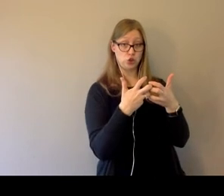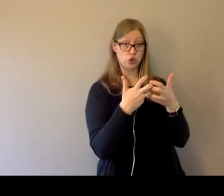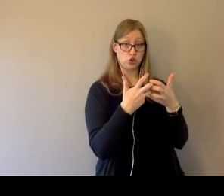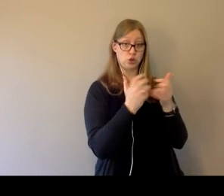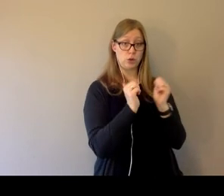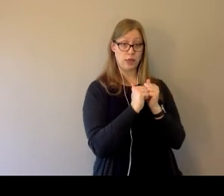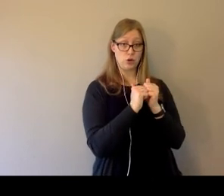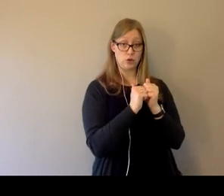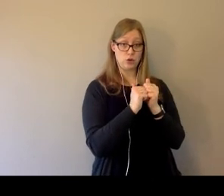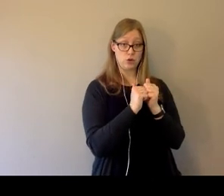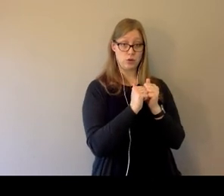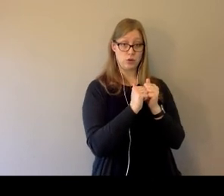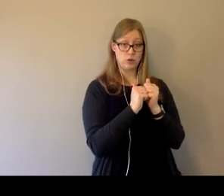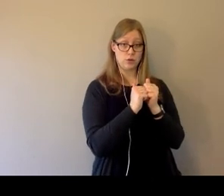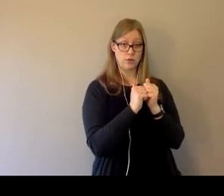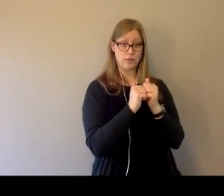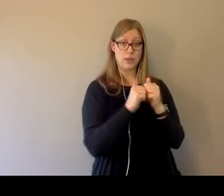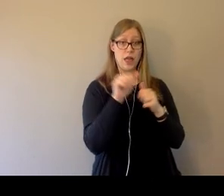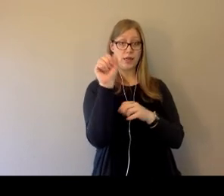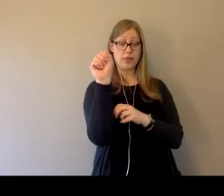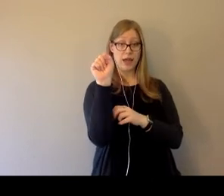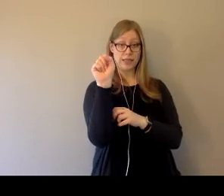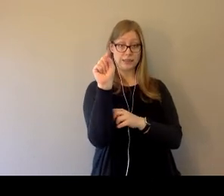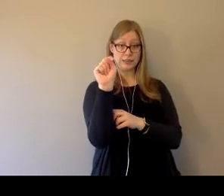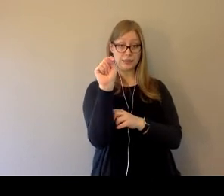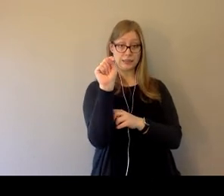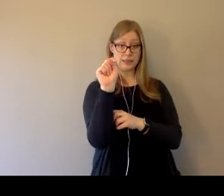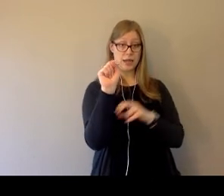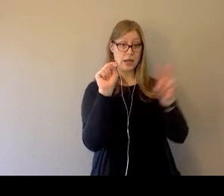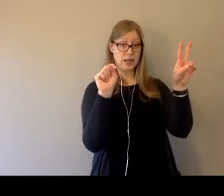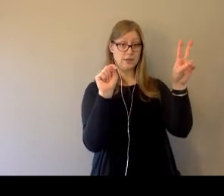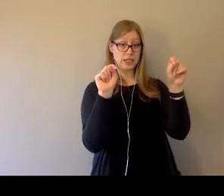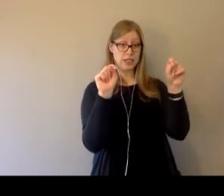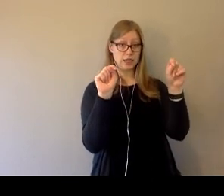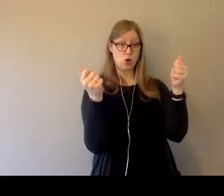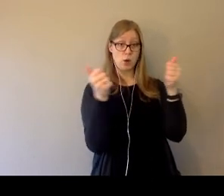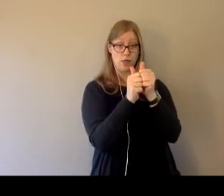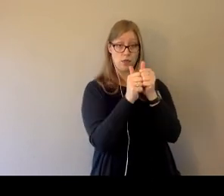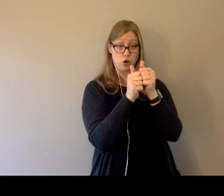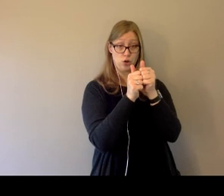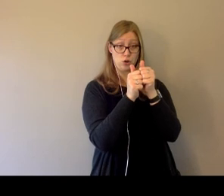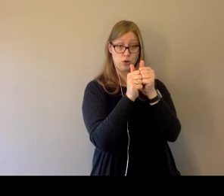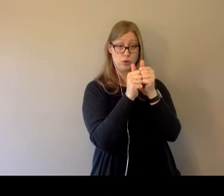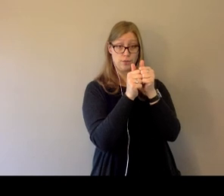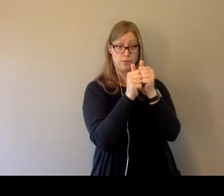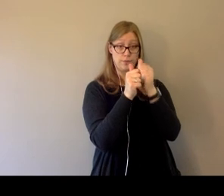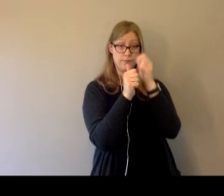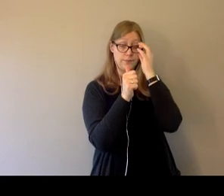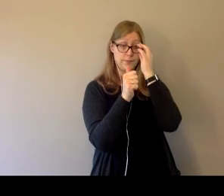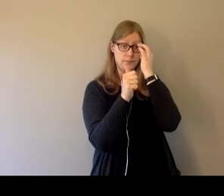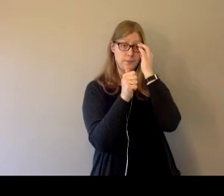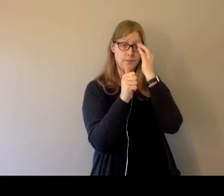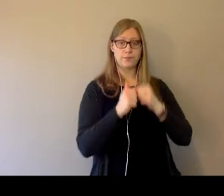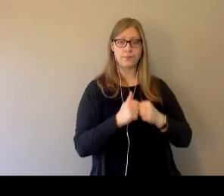the ST and VT go together. And so we have